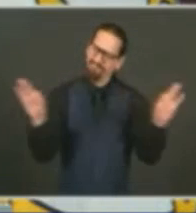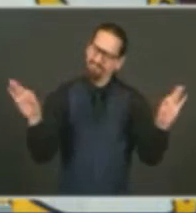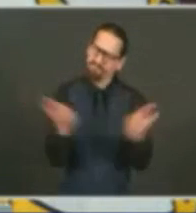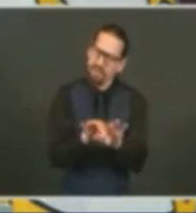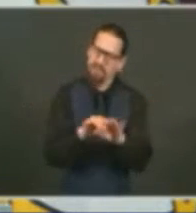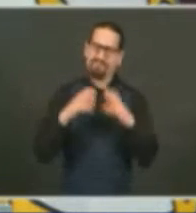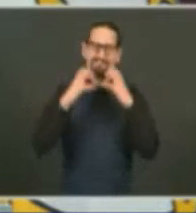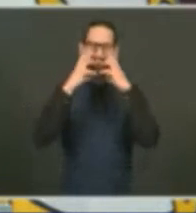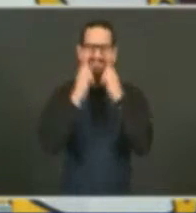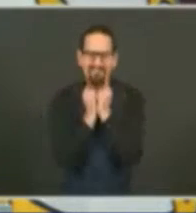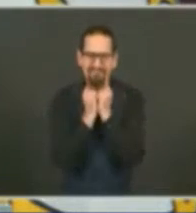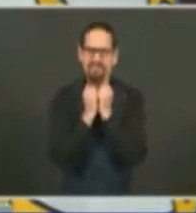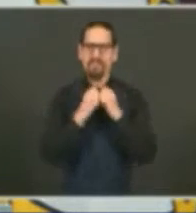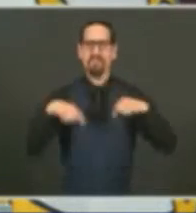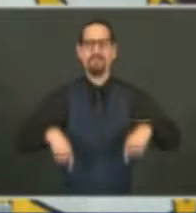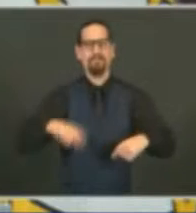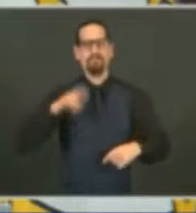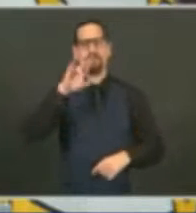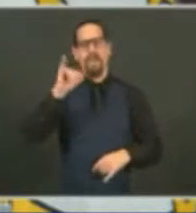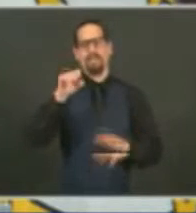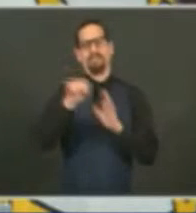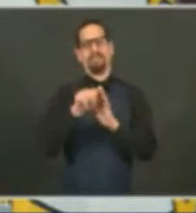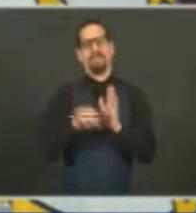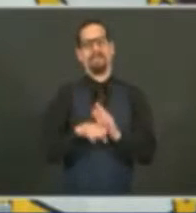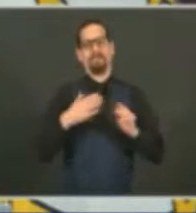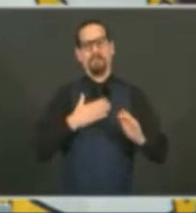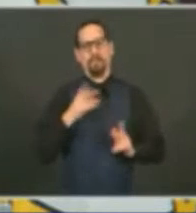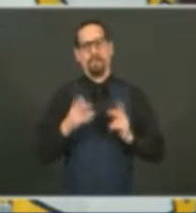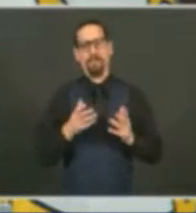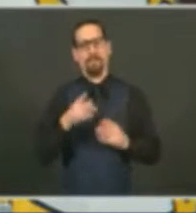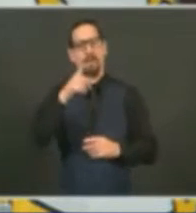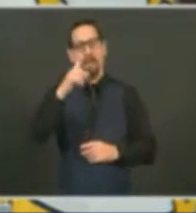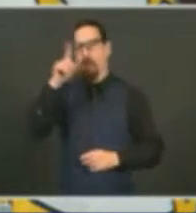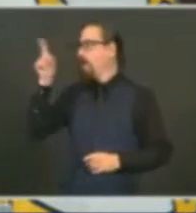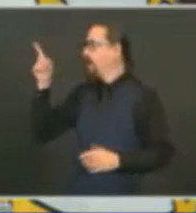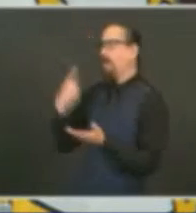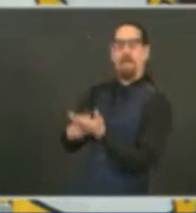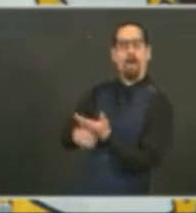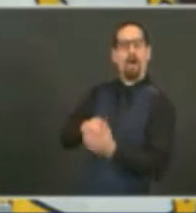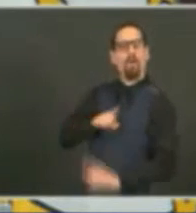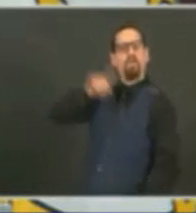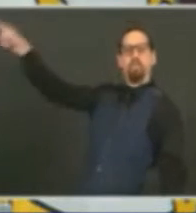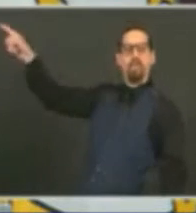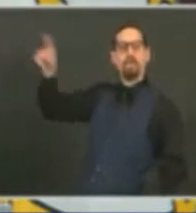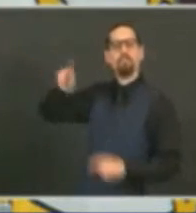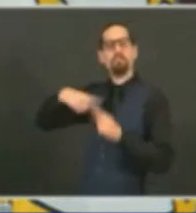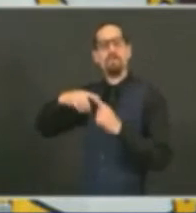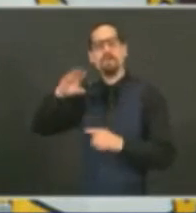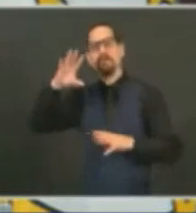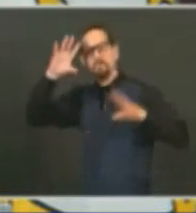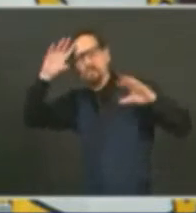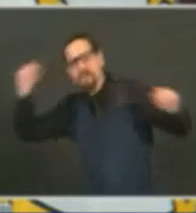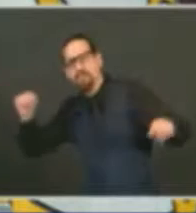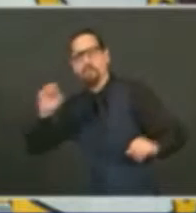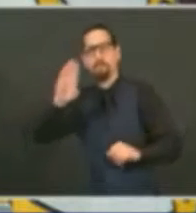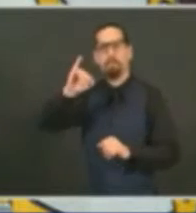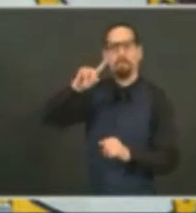topic. But I'm going to come back and I'll answer all of your questions about COVID and what's going on in Rhode Island.